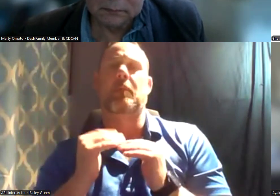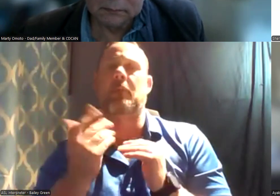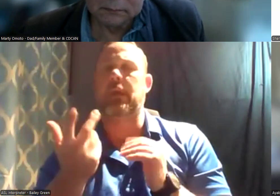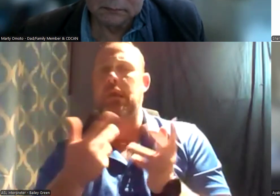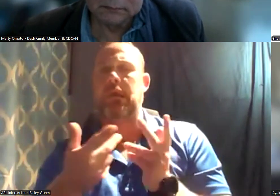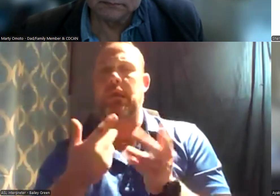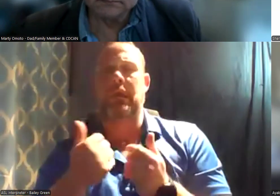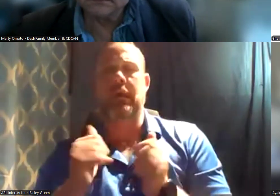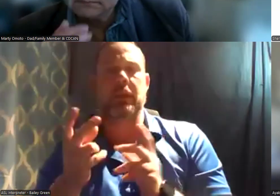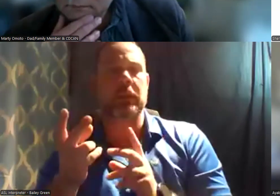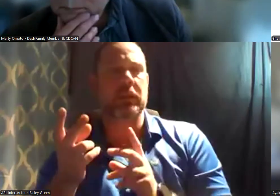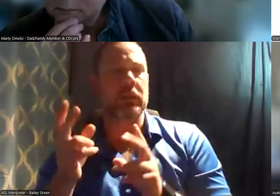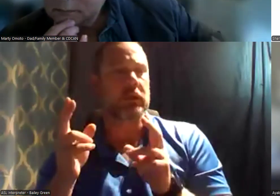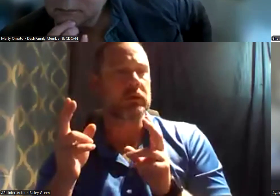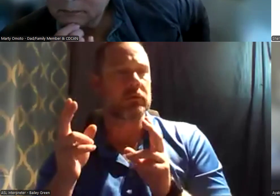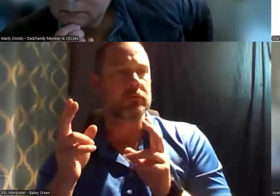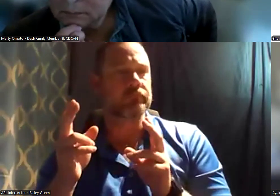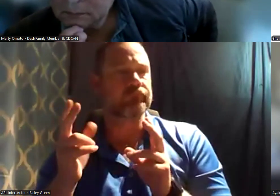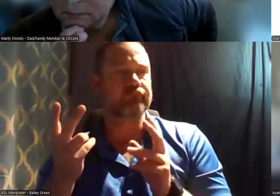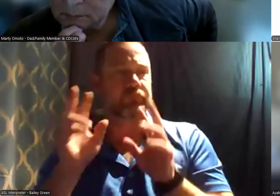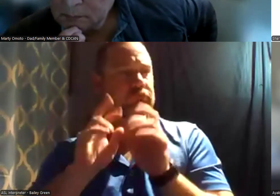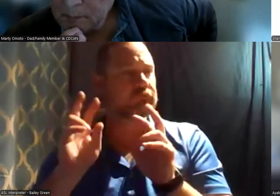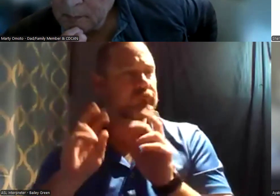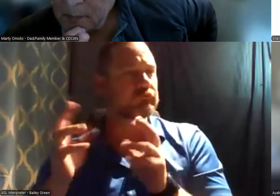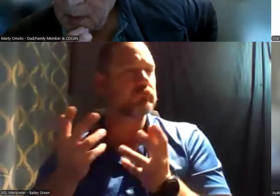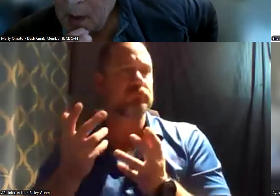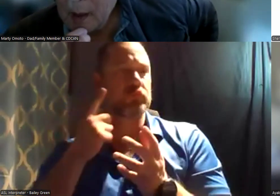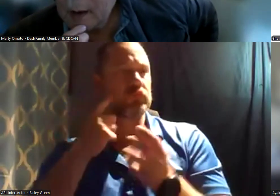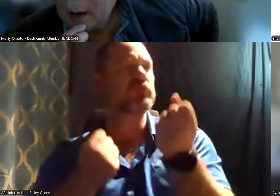research or data to support those new numbers?